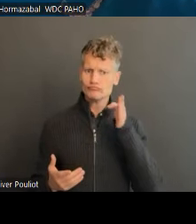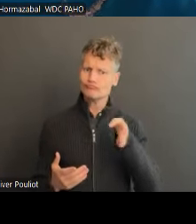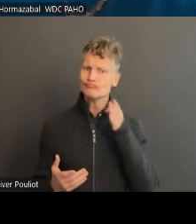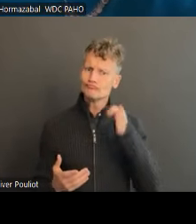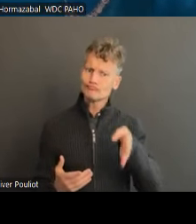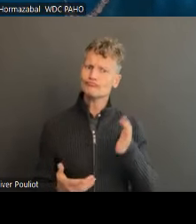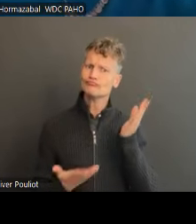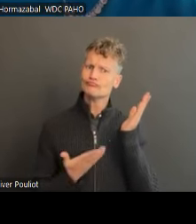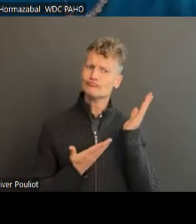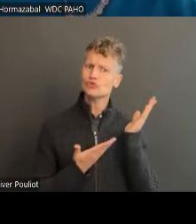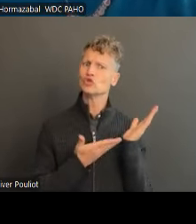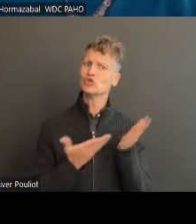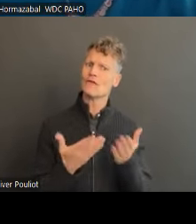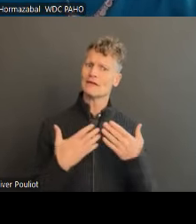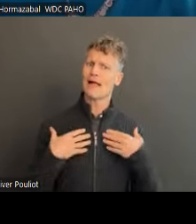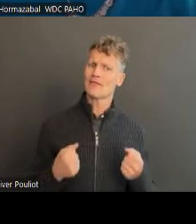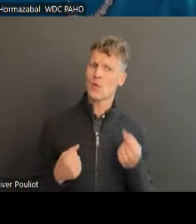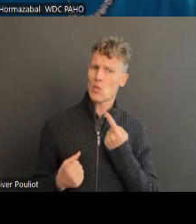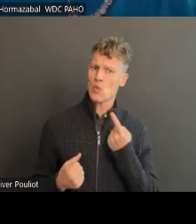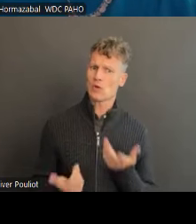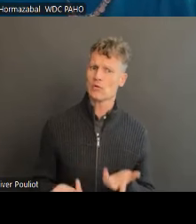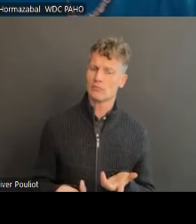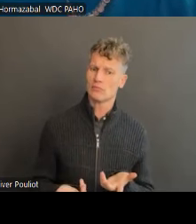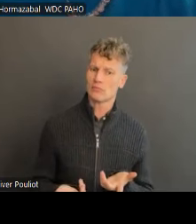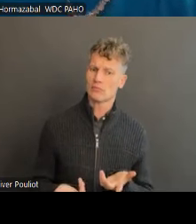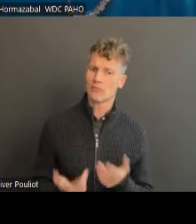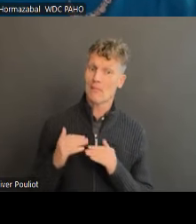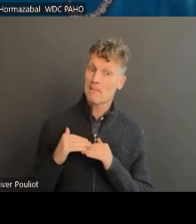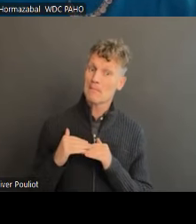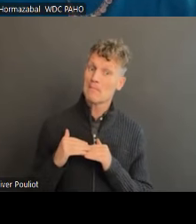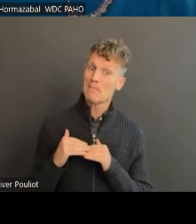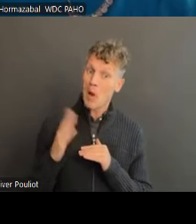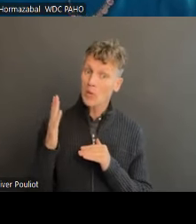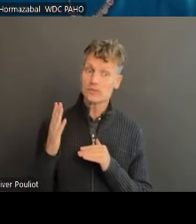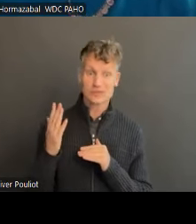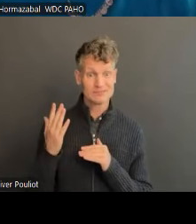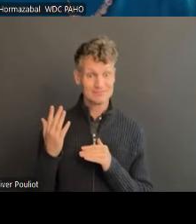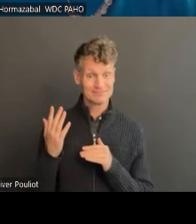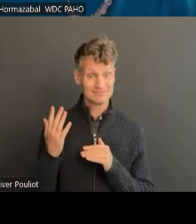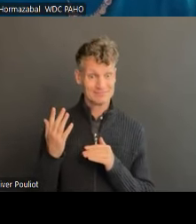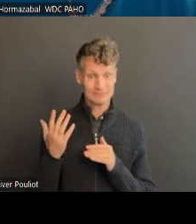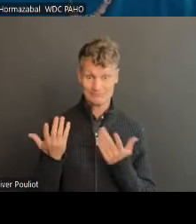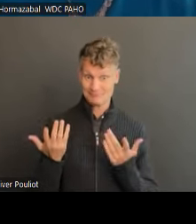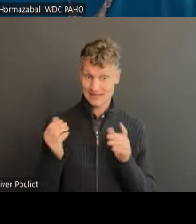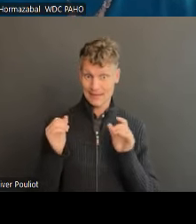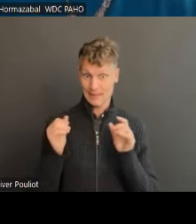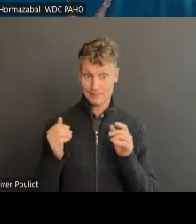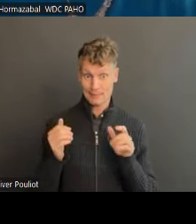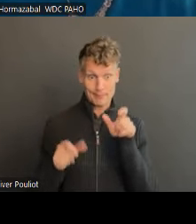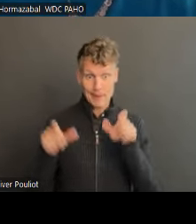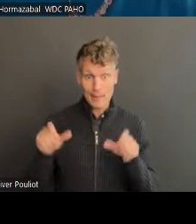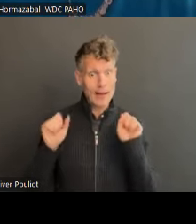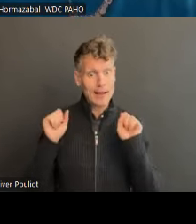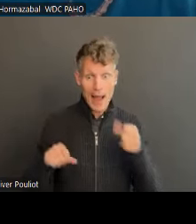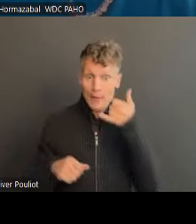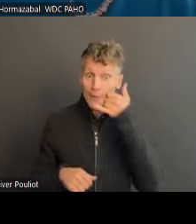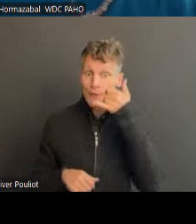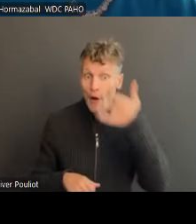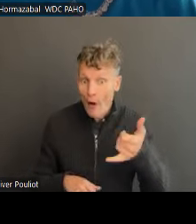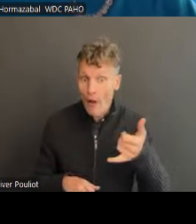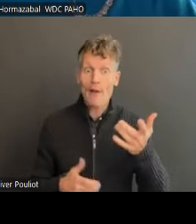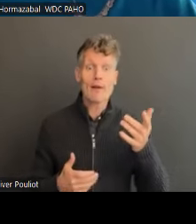la therefore, capacidad de we're contactar los talking mainly servicios about those people para that mirar do esta have the continuidad de ability la to atención, contact ¿cierto?, y services, el to vínculo get con los services, servicios. to look at Pero